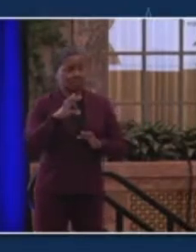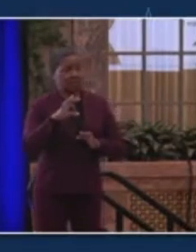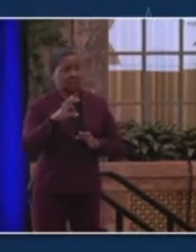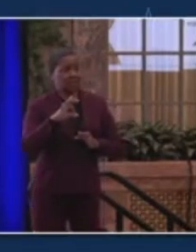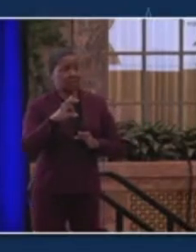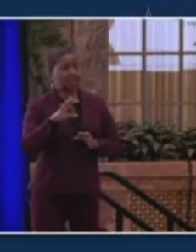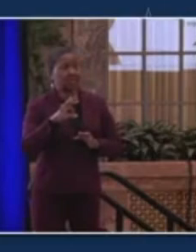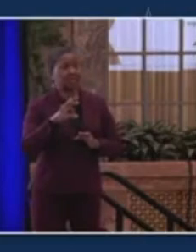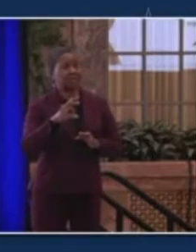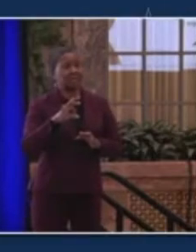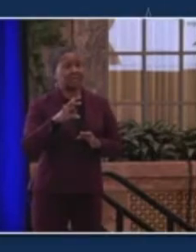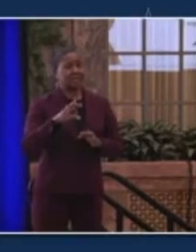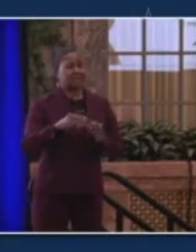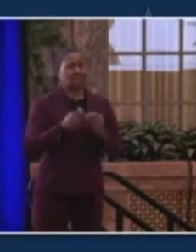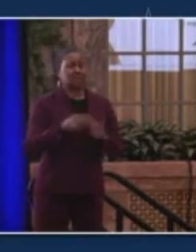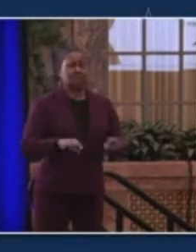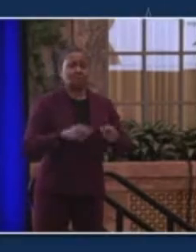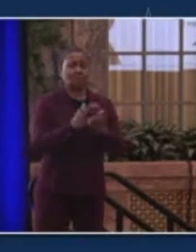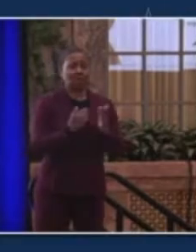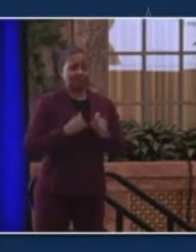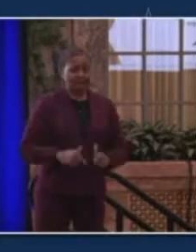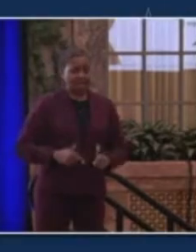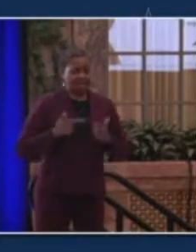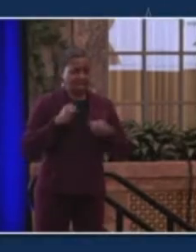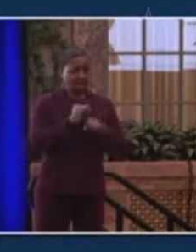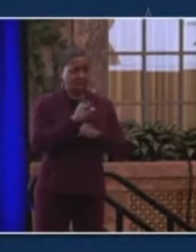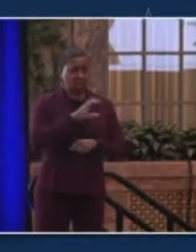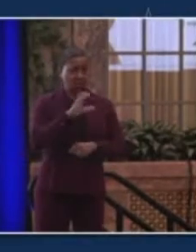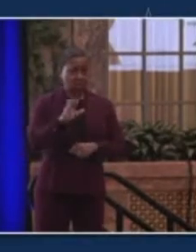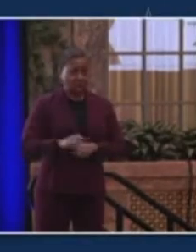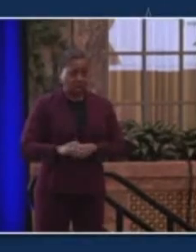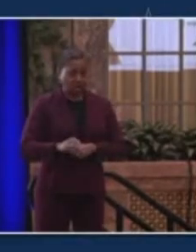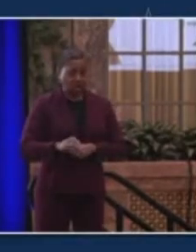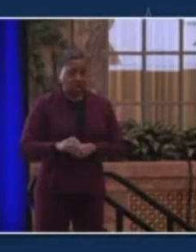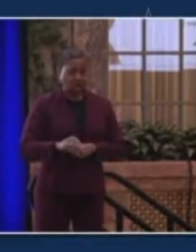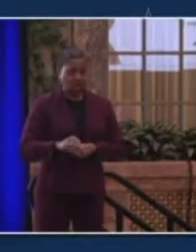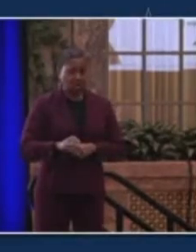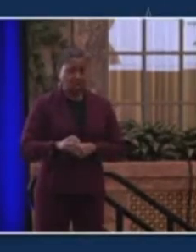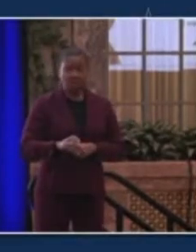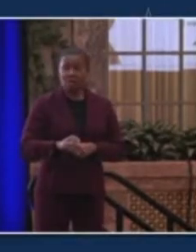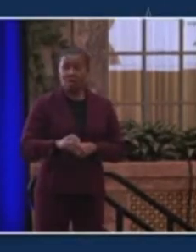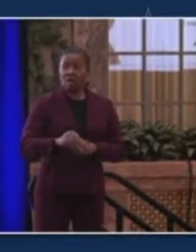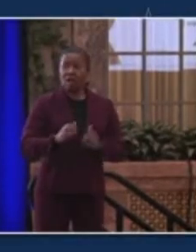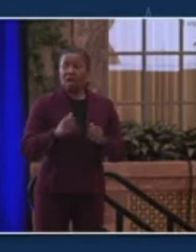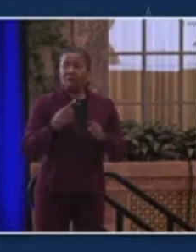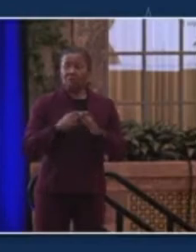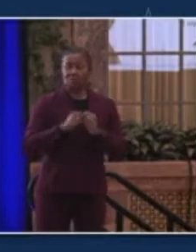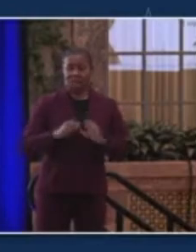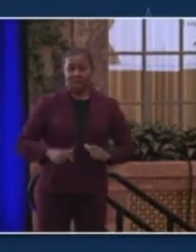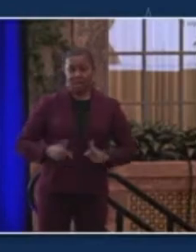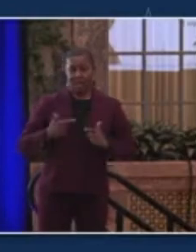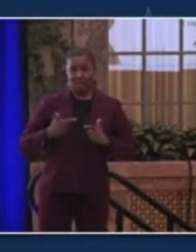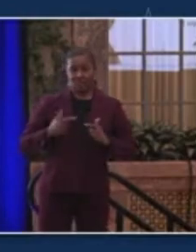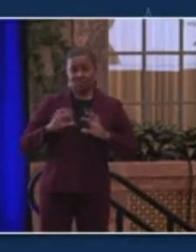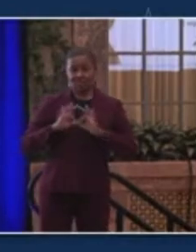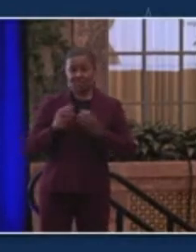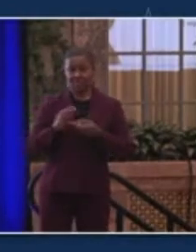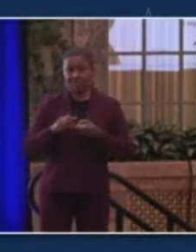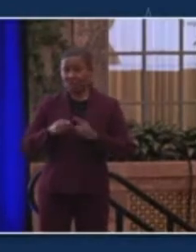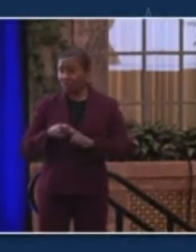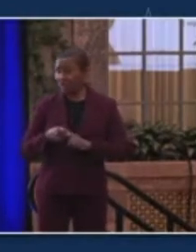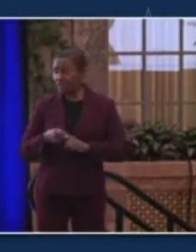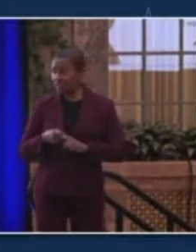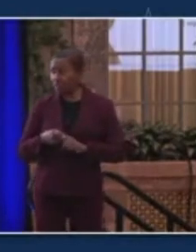evening, the highlight of my life and work in Chicago, apart from my life with my family and friends.